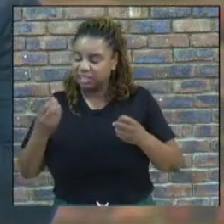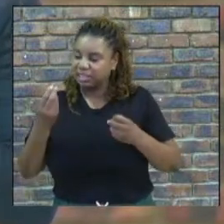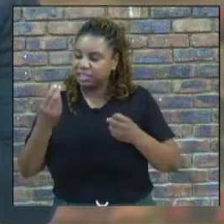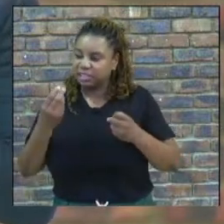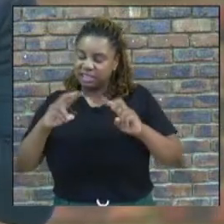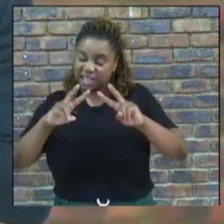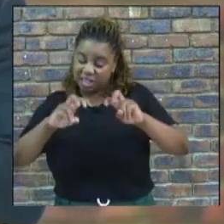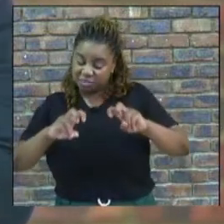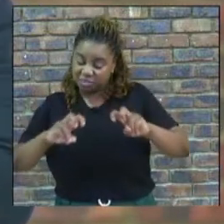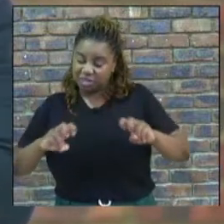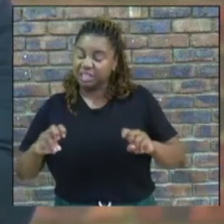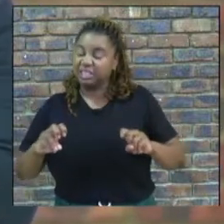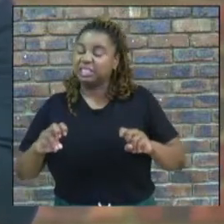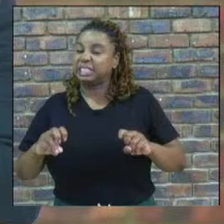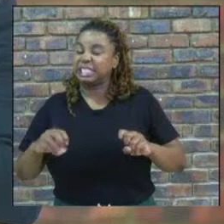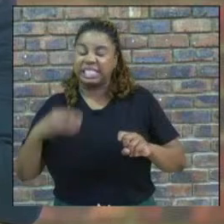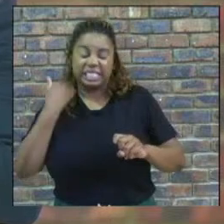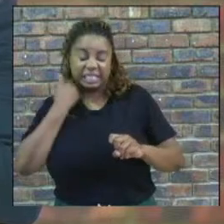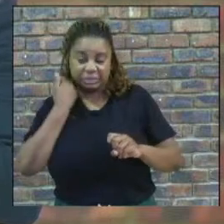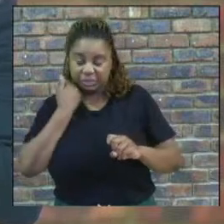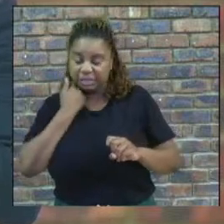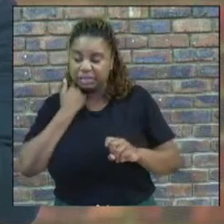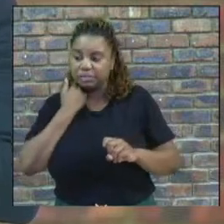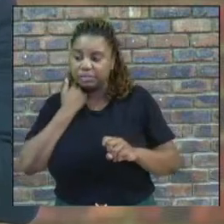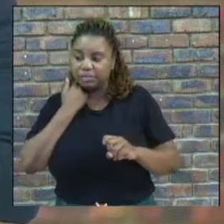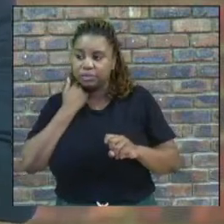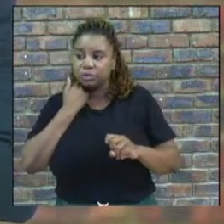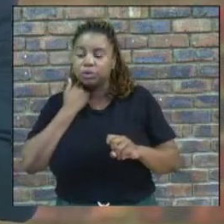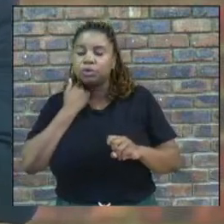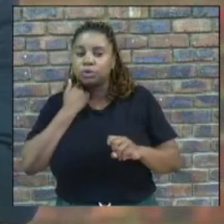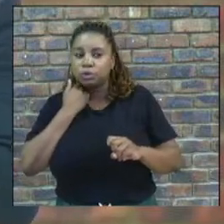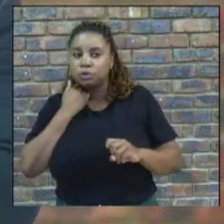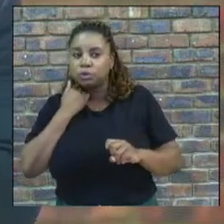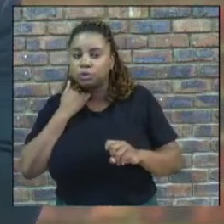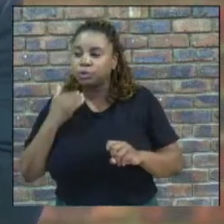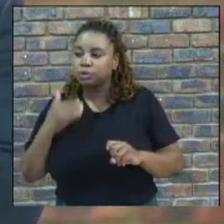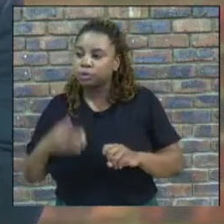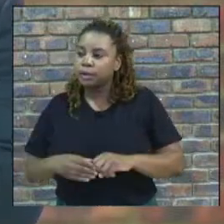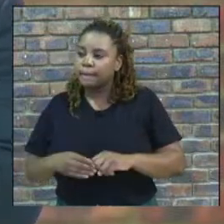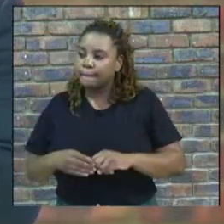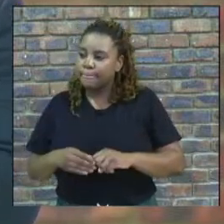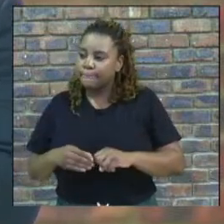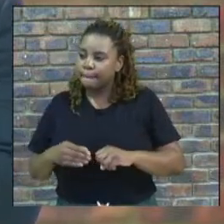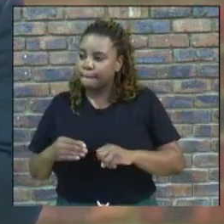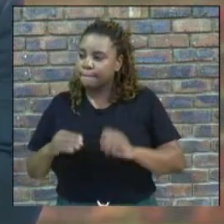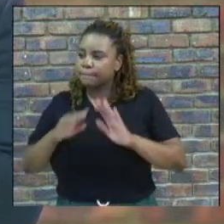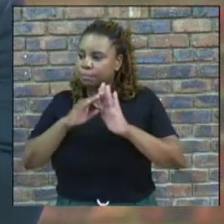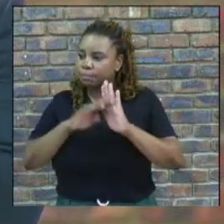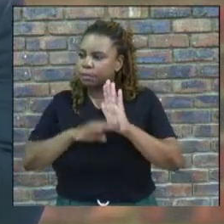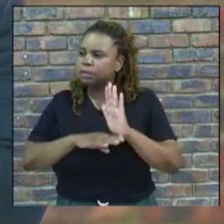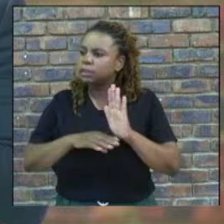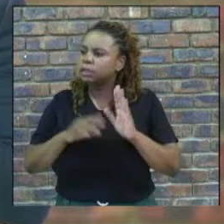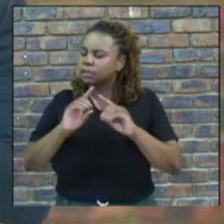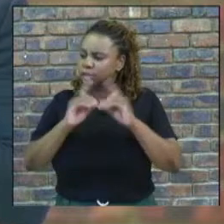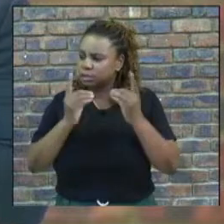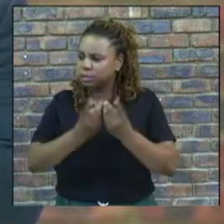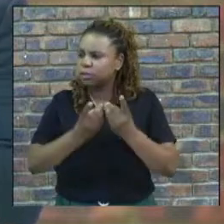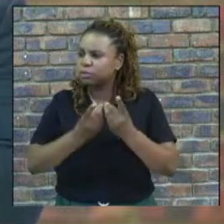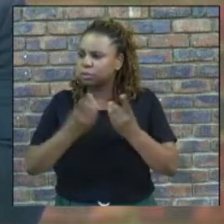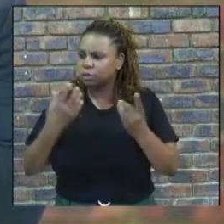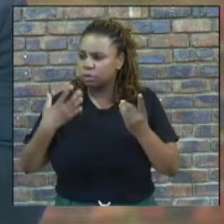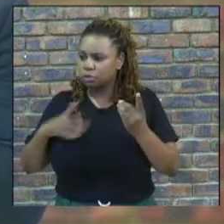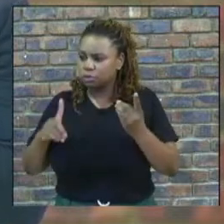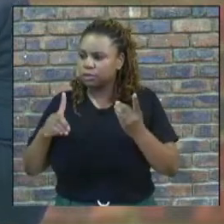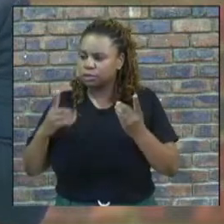haholo. So what we want to see also in the bill as a department gore go be le